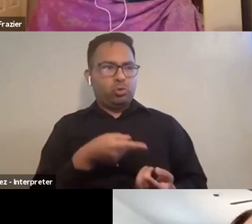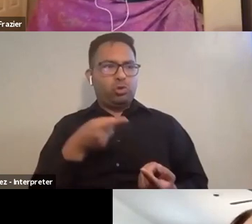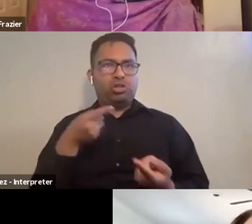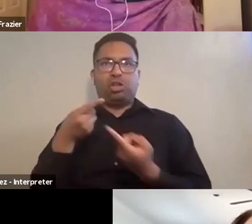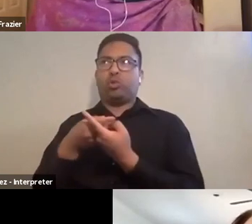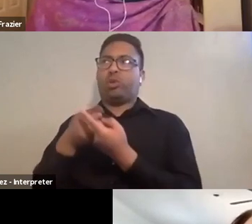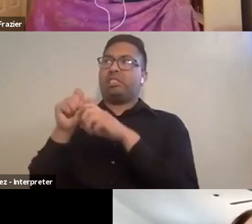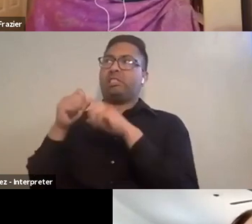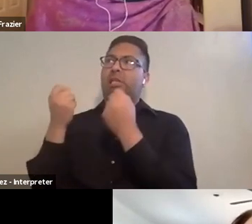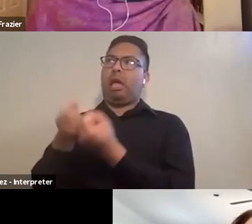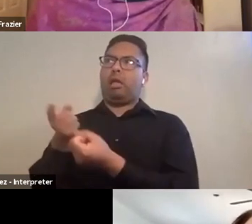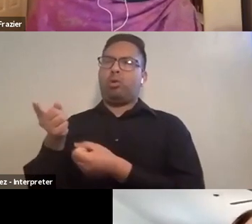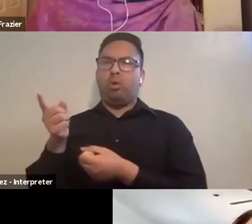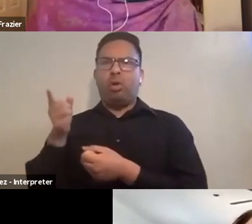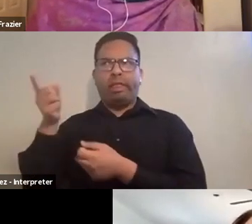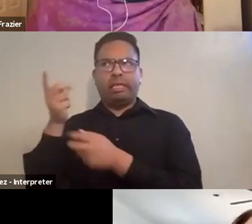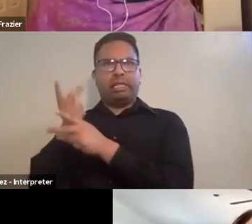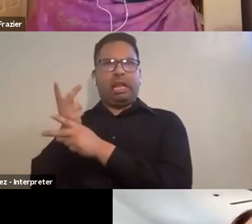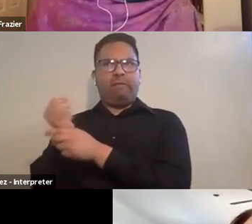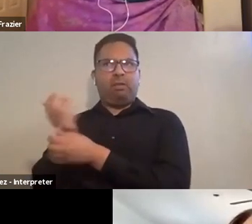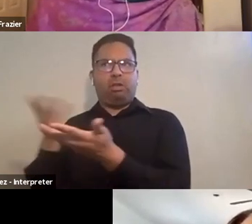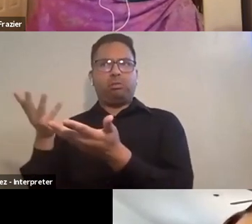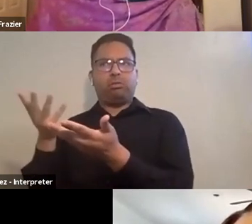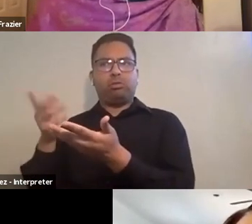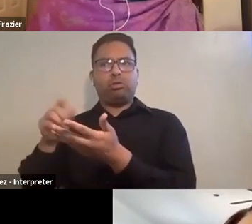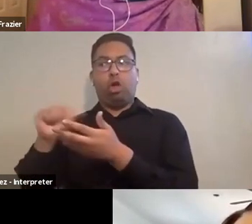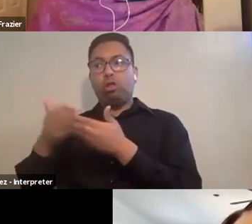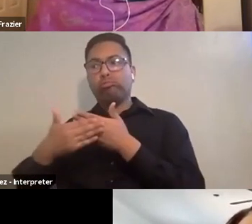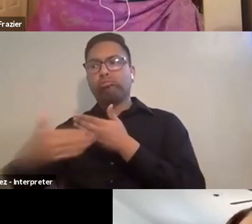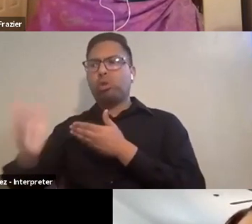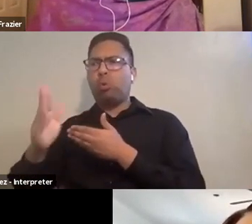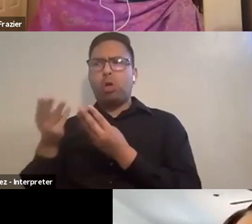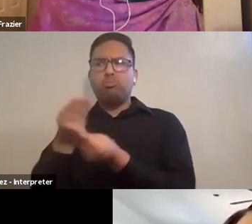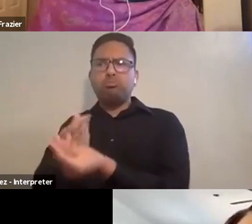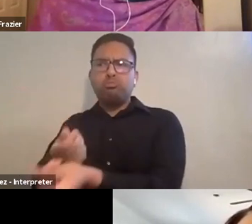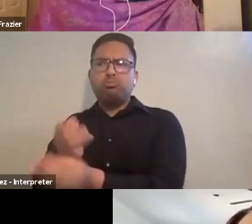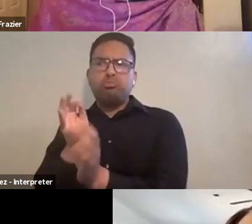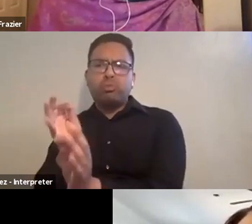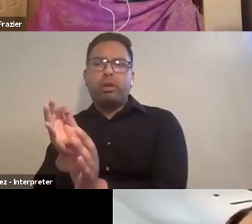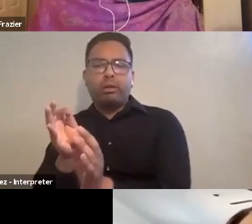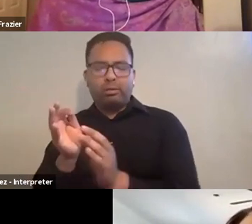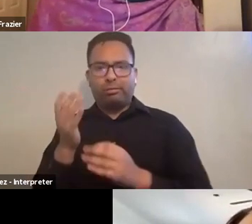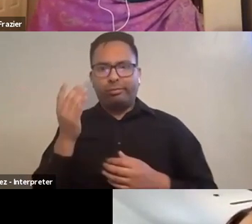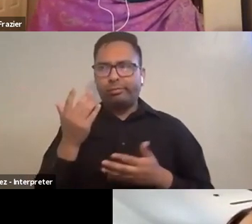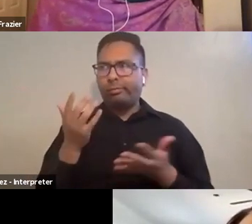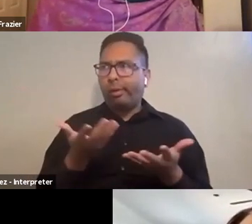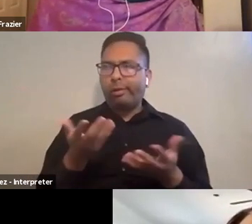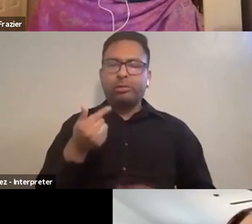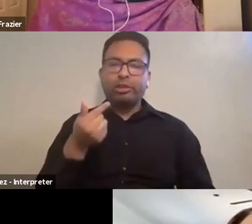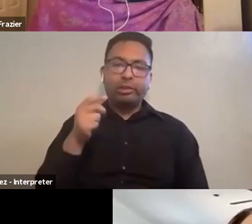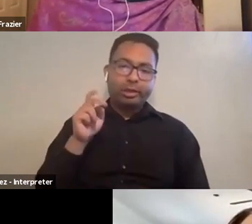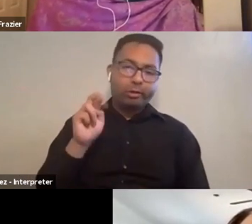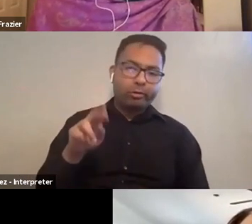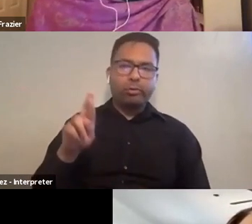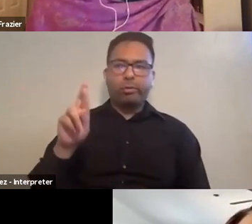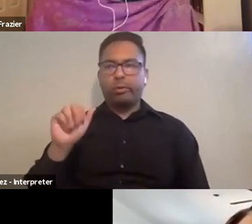taken care of, everything else would follow, such as, you know, issues of gender, race, and so forth.